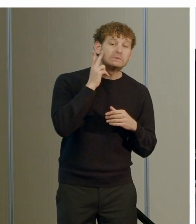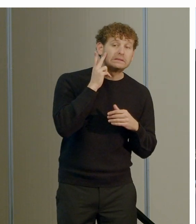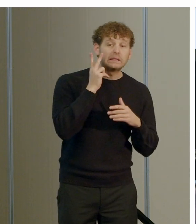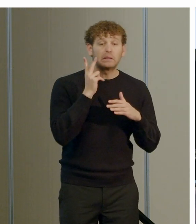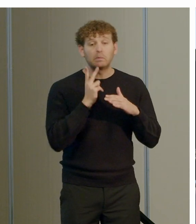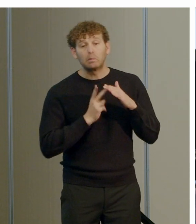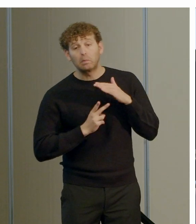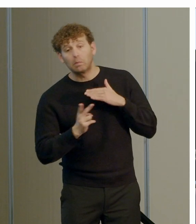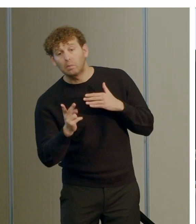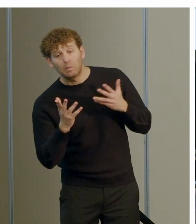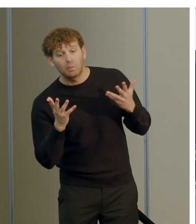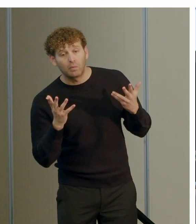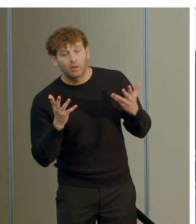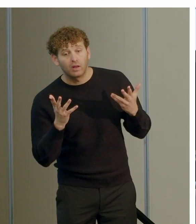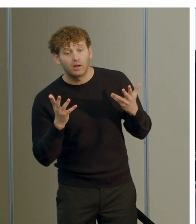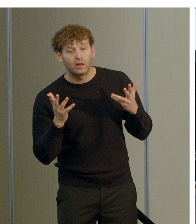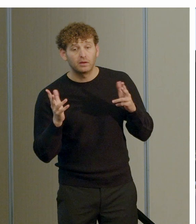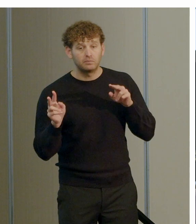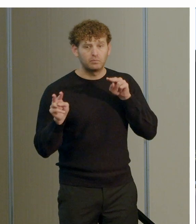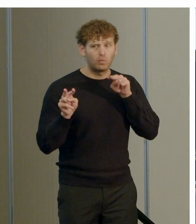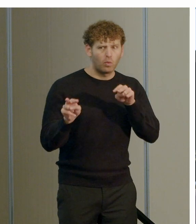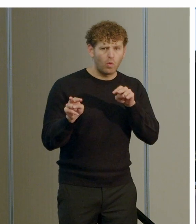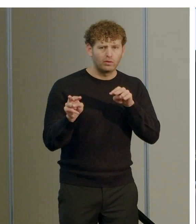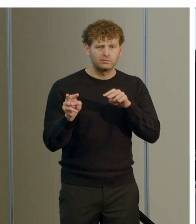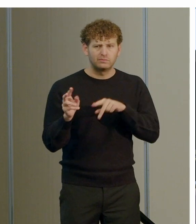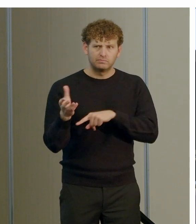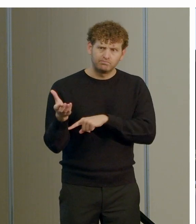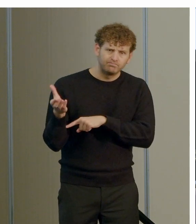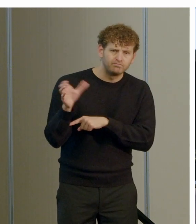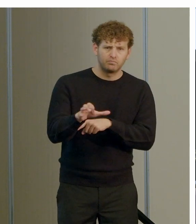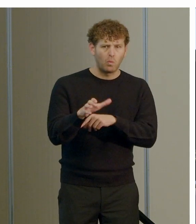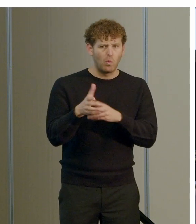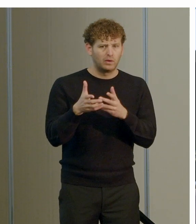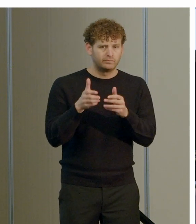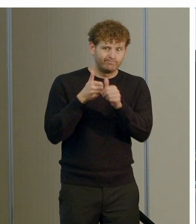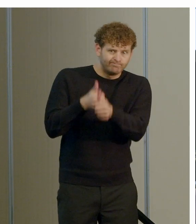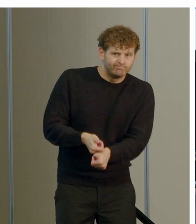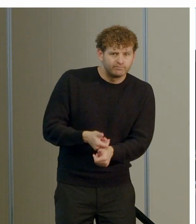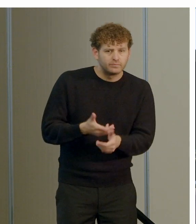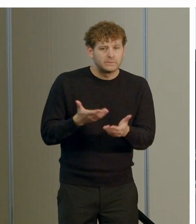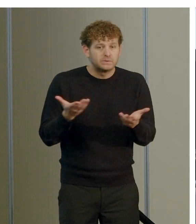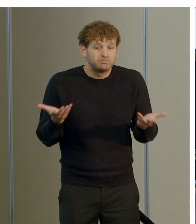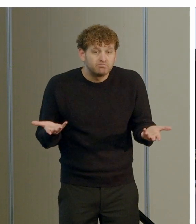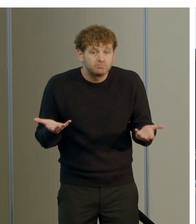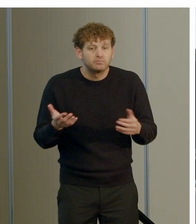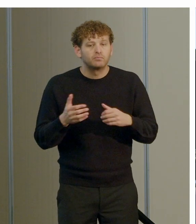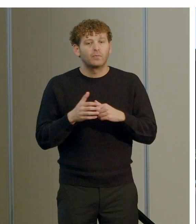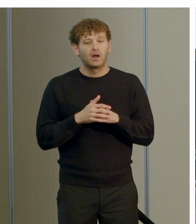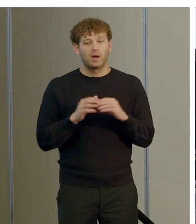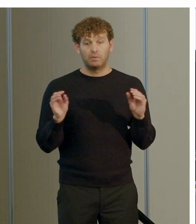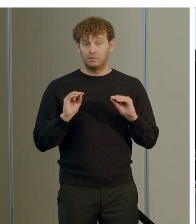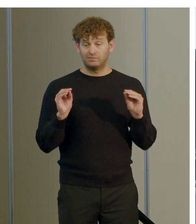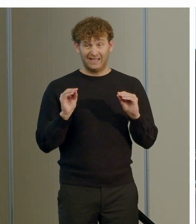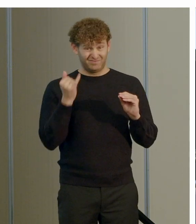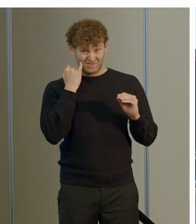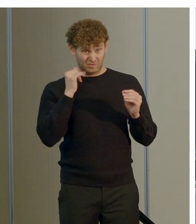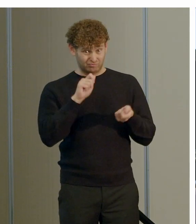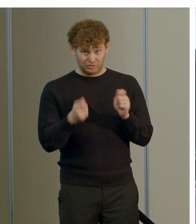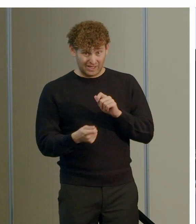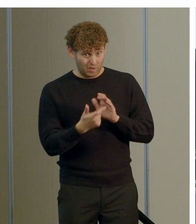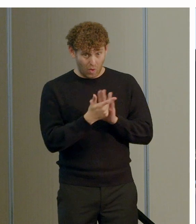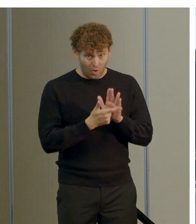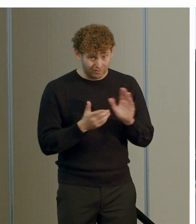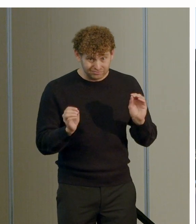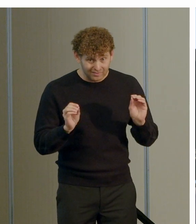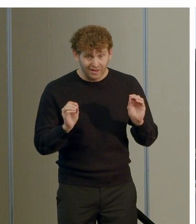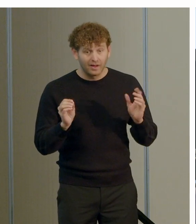about enforcement. I mean, it's still a law and we're going to do what we can because it is legit. But we can't predict that. All